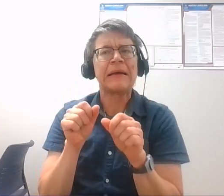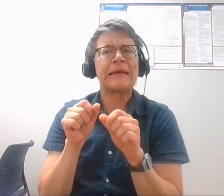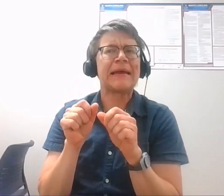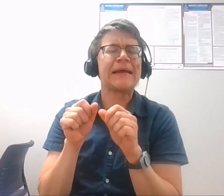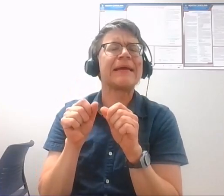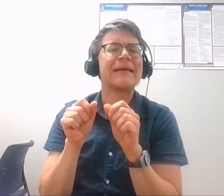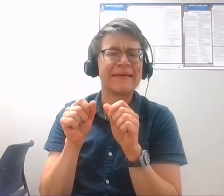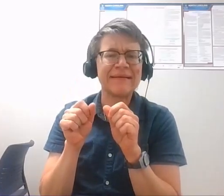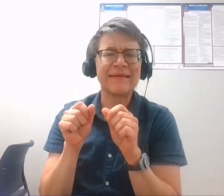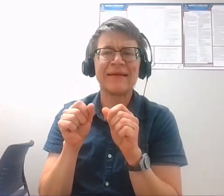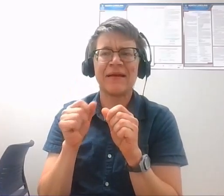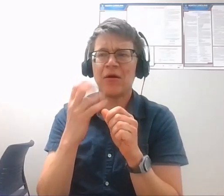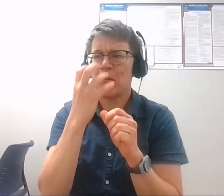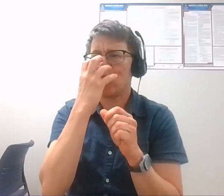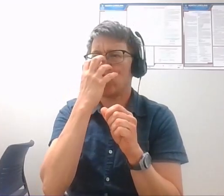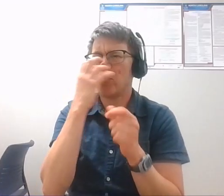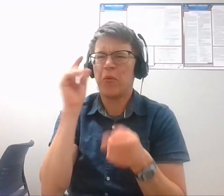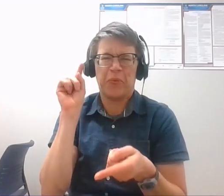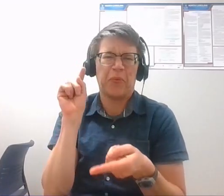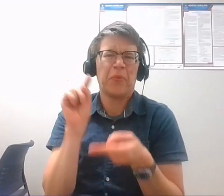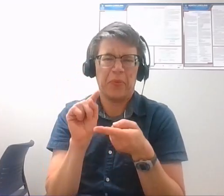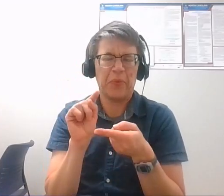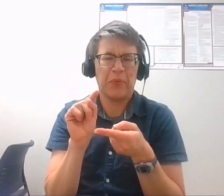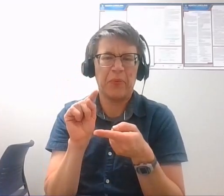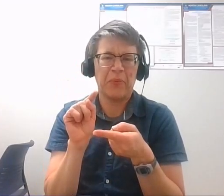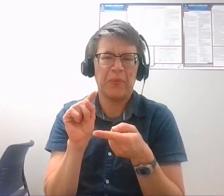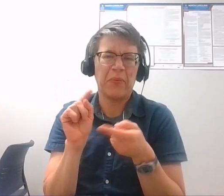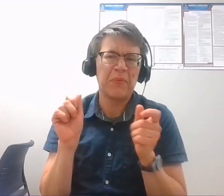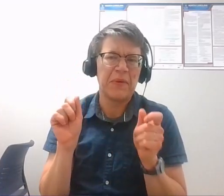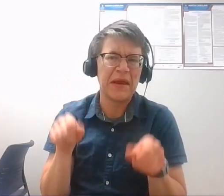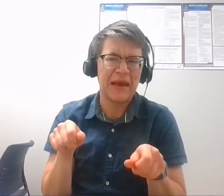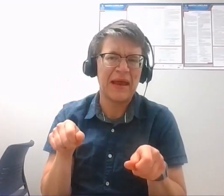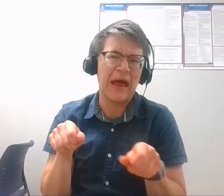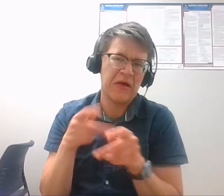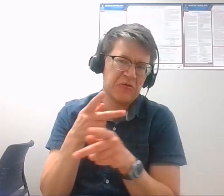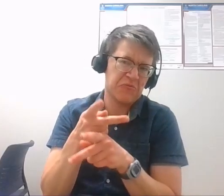and reduce the protection provided by a respirator.